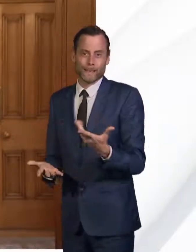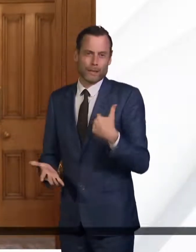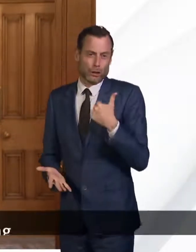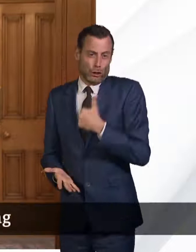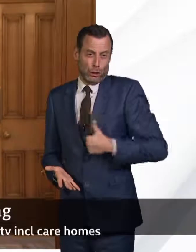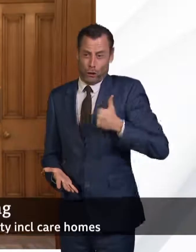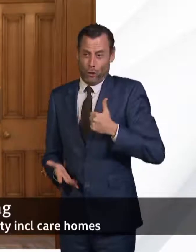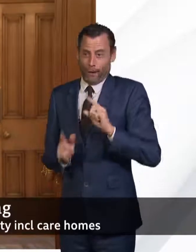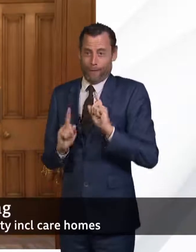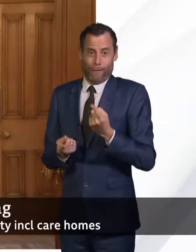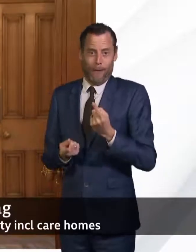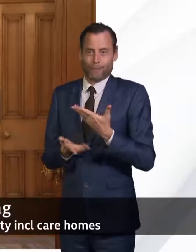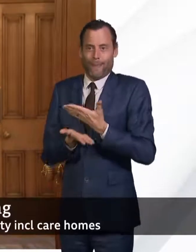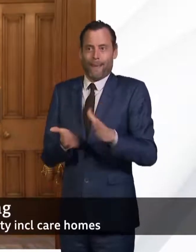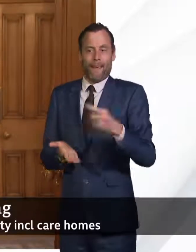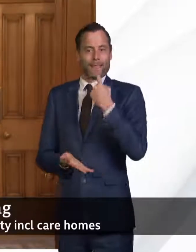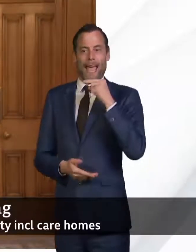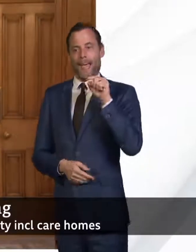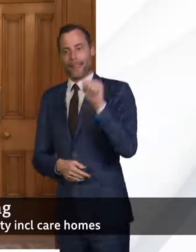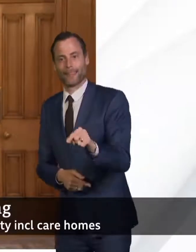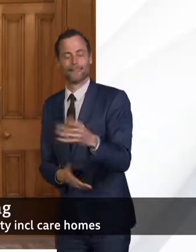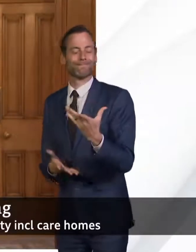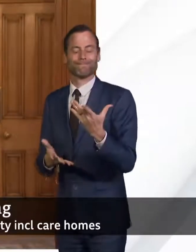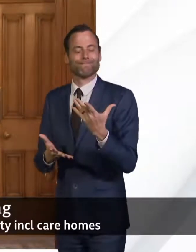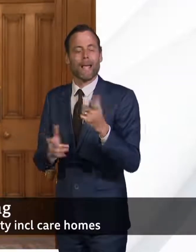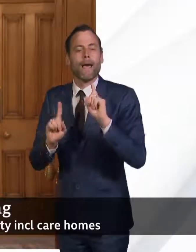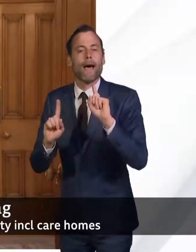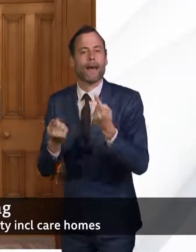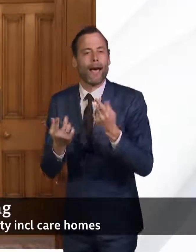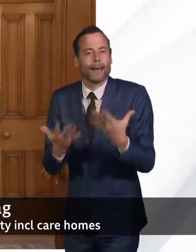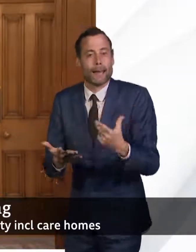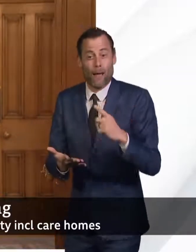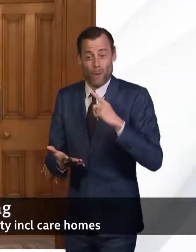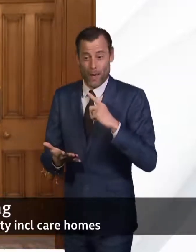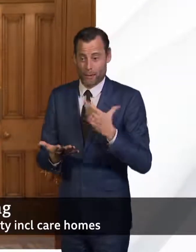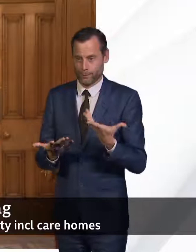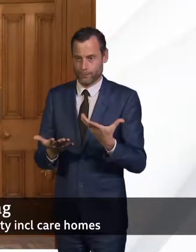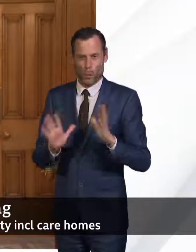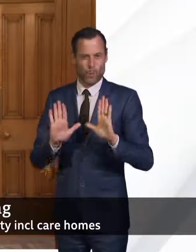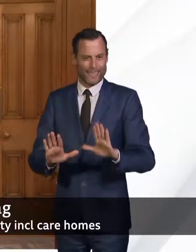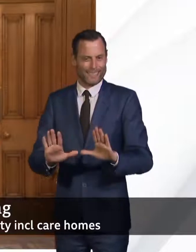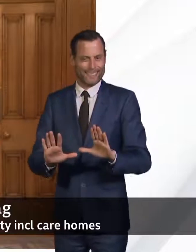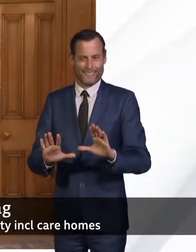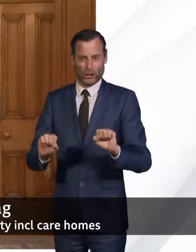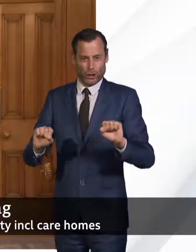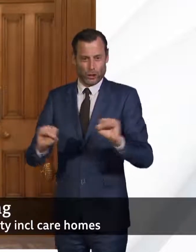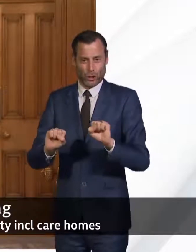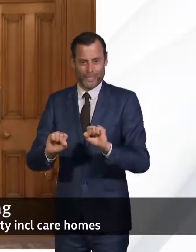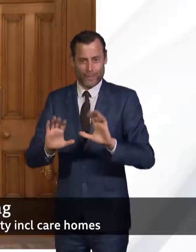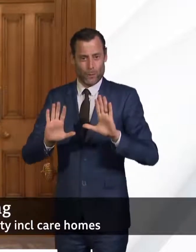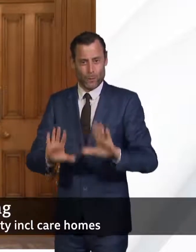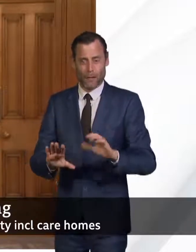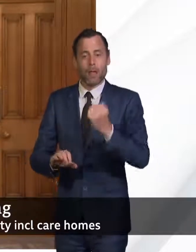definitive answer, but I can't because we don't yet have the number of deaths and the number